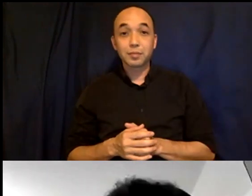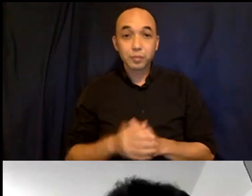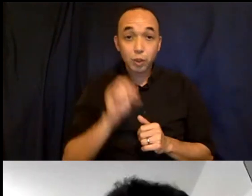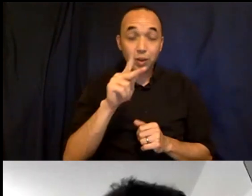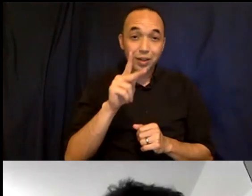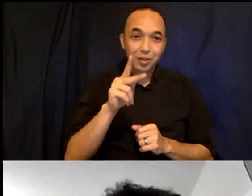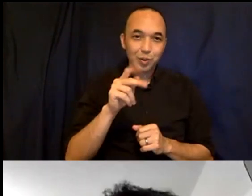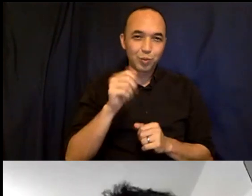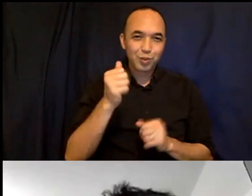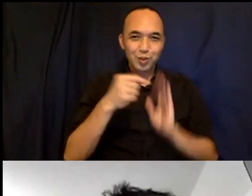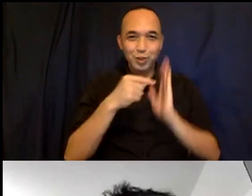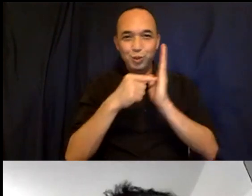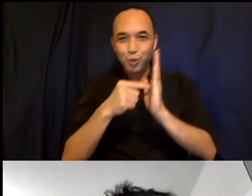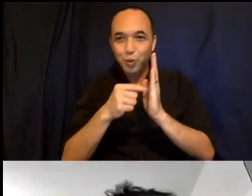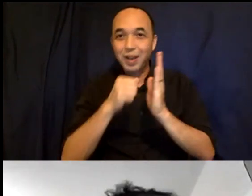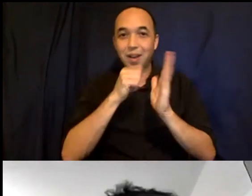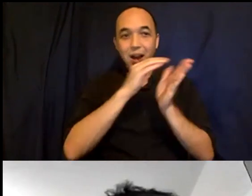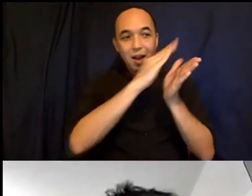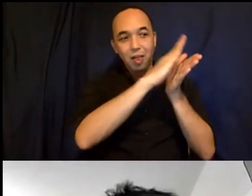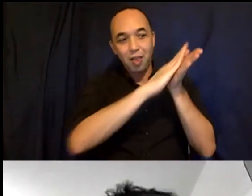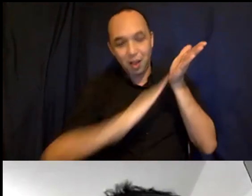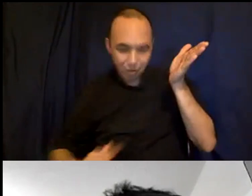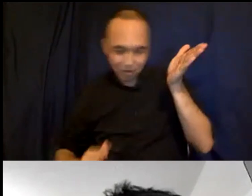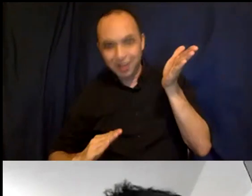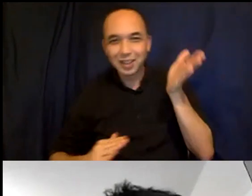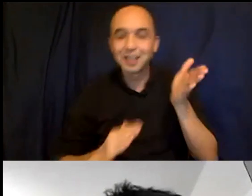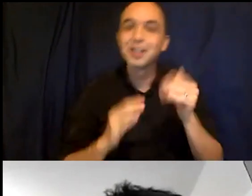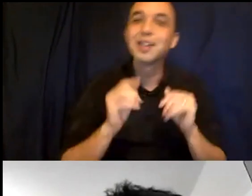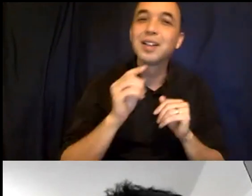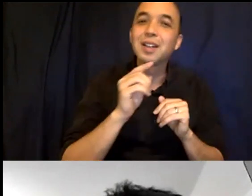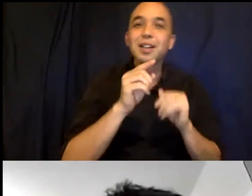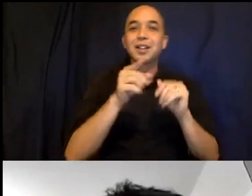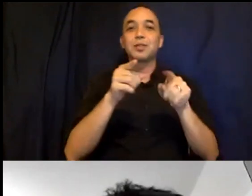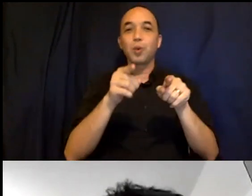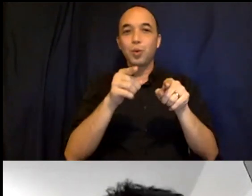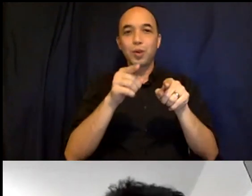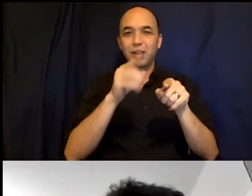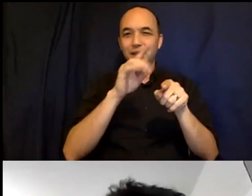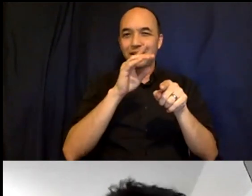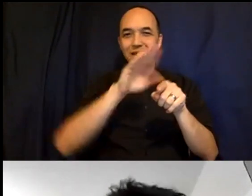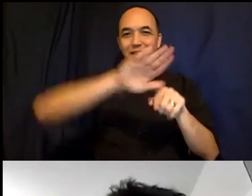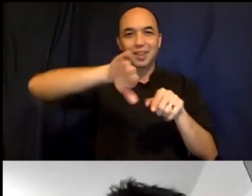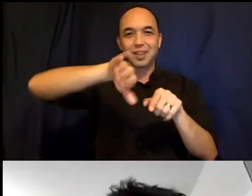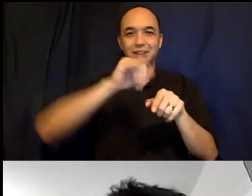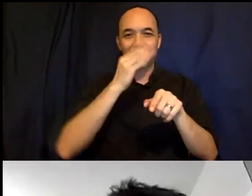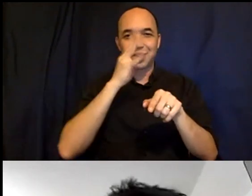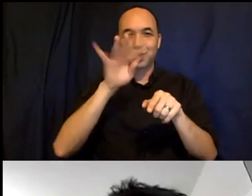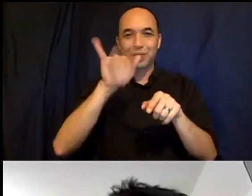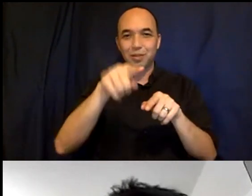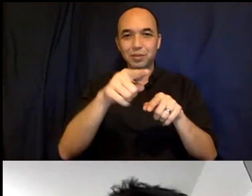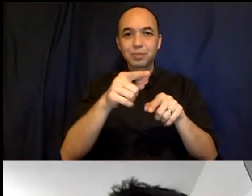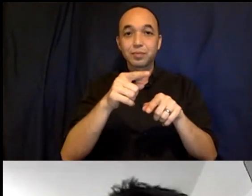this without spilling it all over the place. Besides that one, ignore this one. This one doesn't exist.